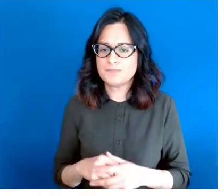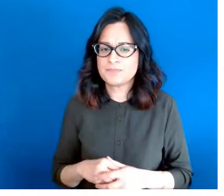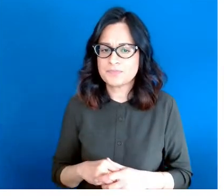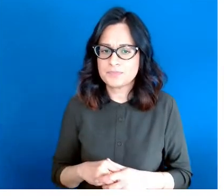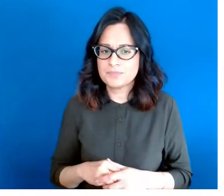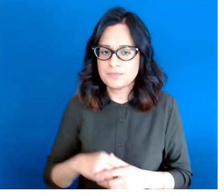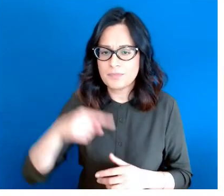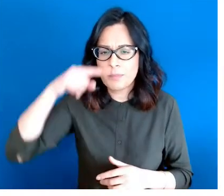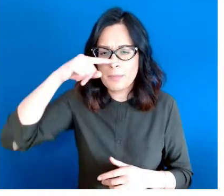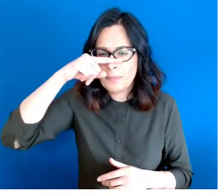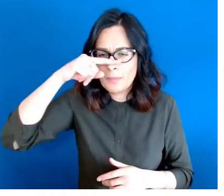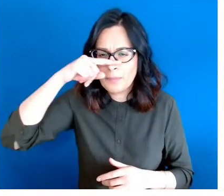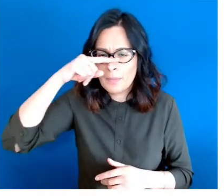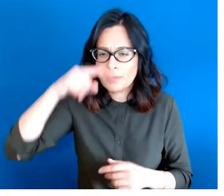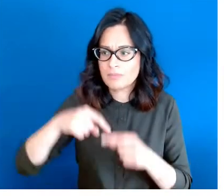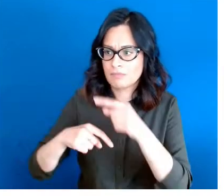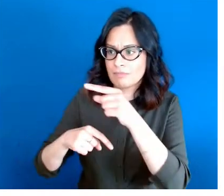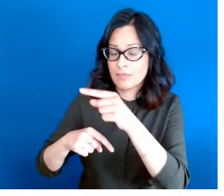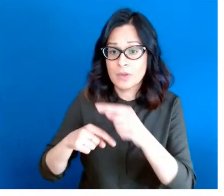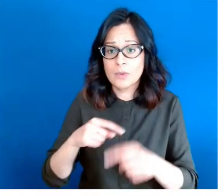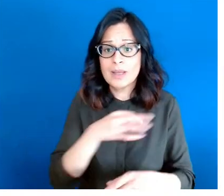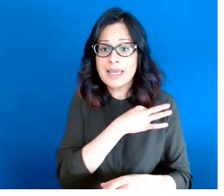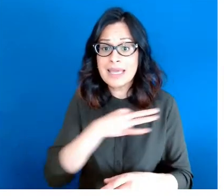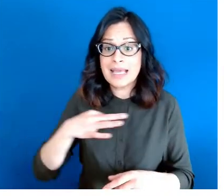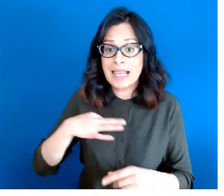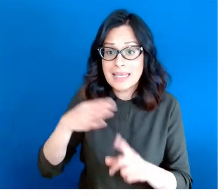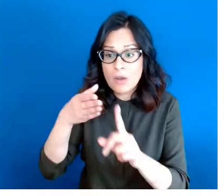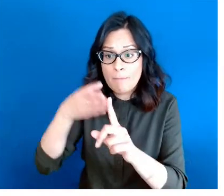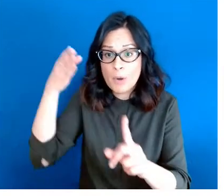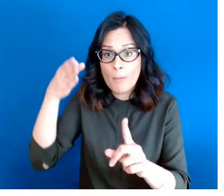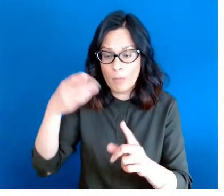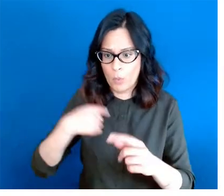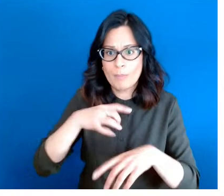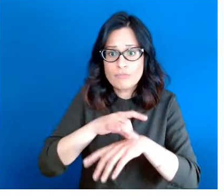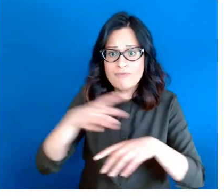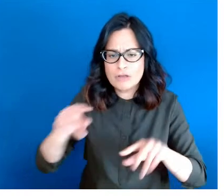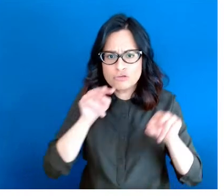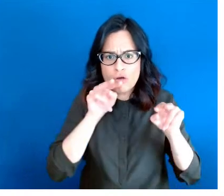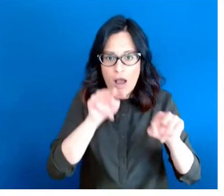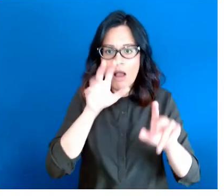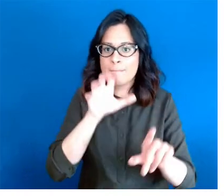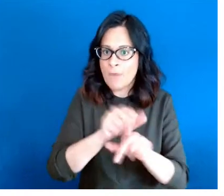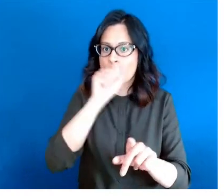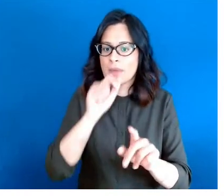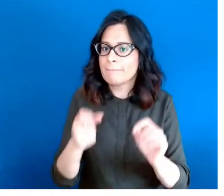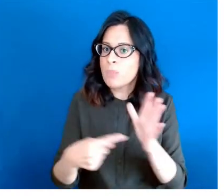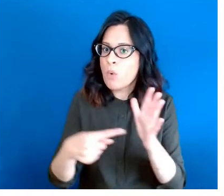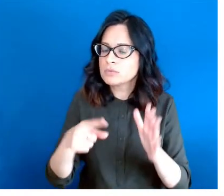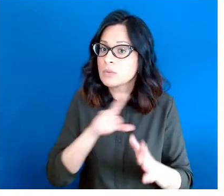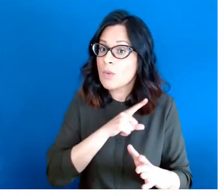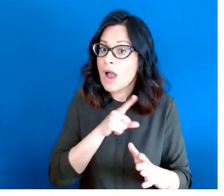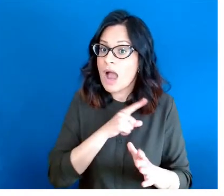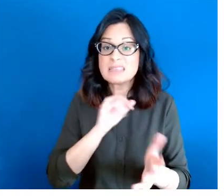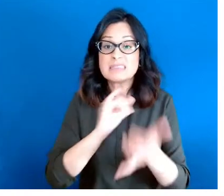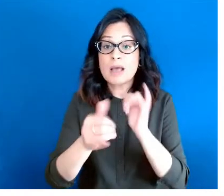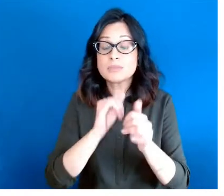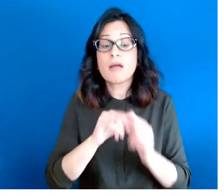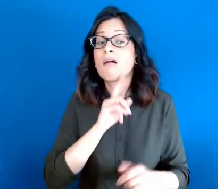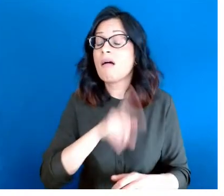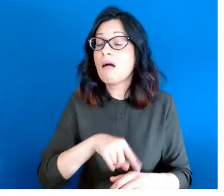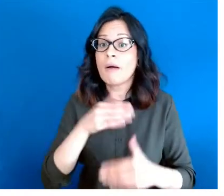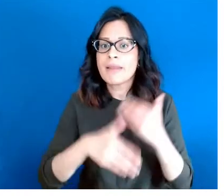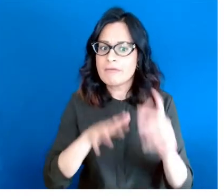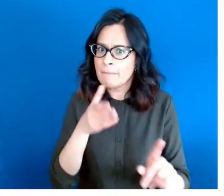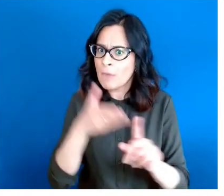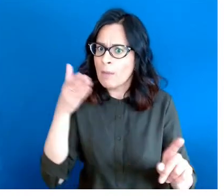This is a clinical sign that I'm going to show you here that I think is really important, very often overlooked, and I really want